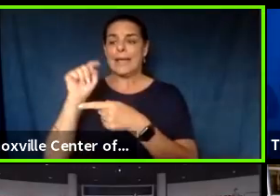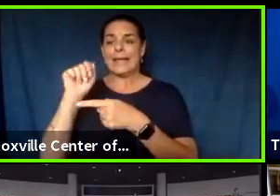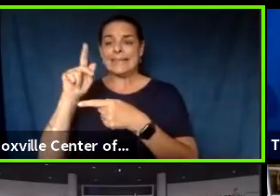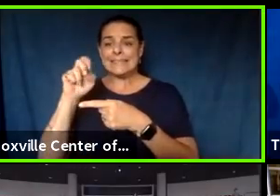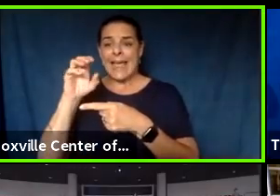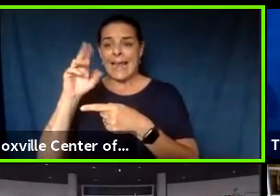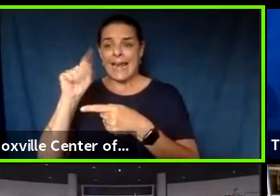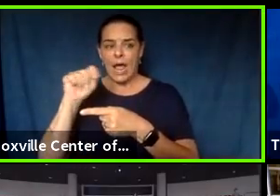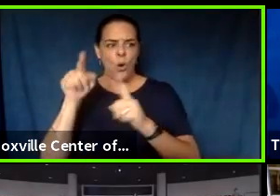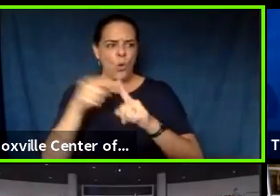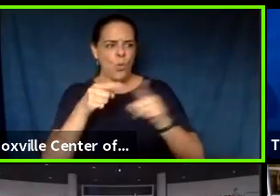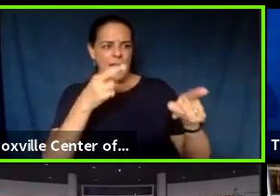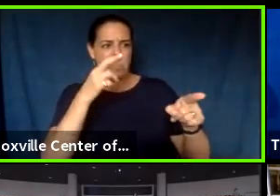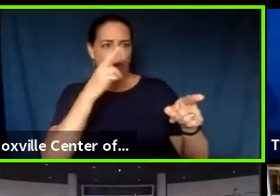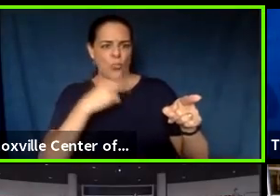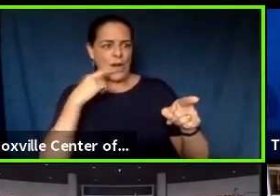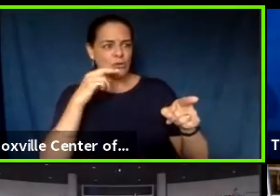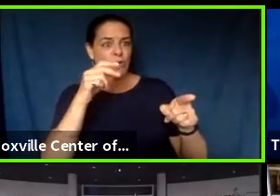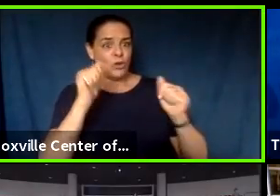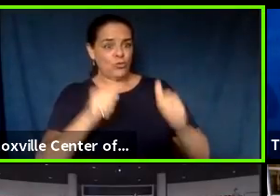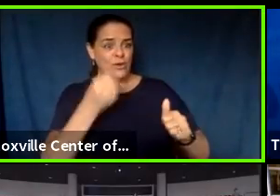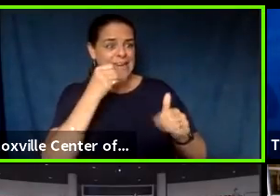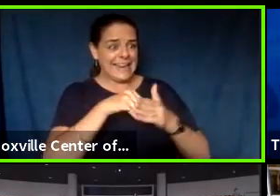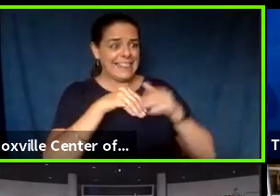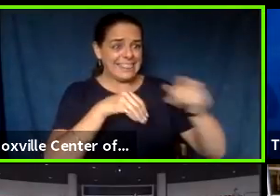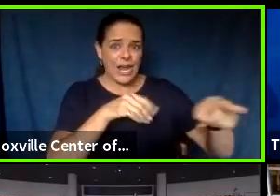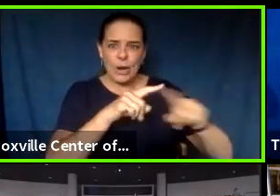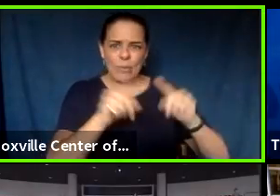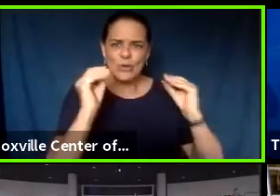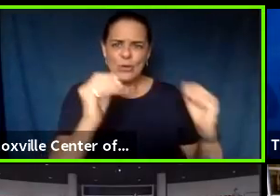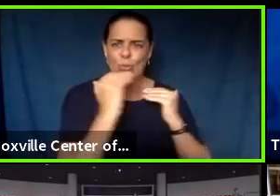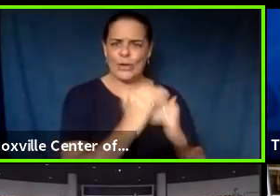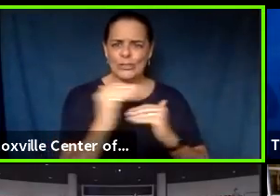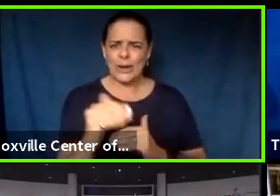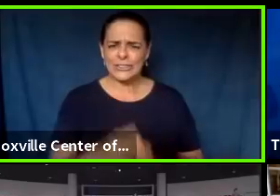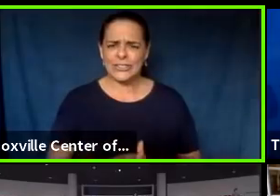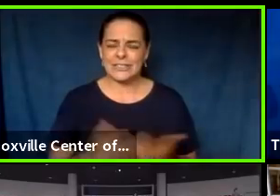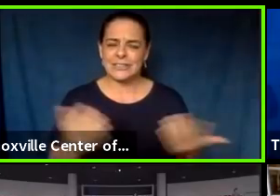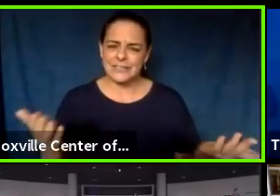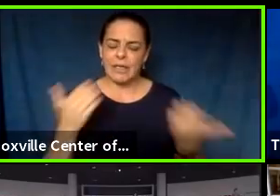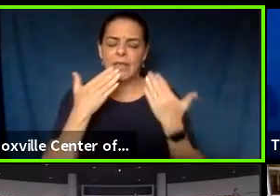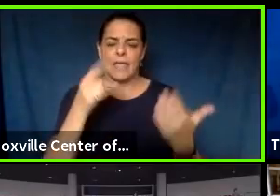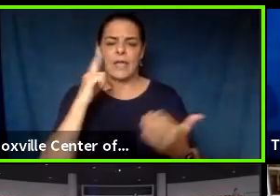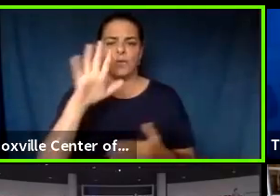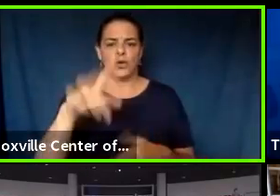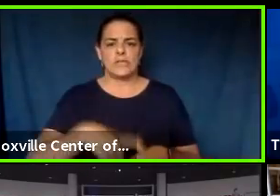restaurants continue to operate without the same restrictions. Thank you for your time.